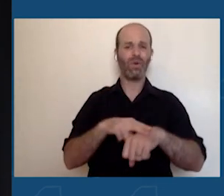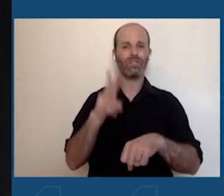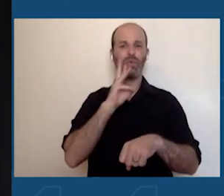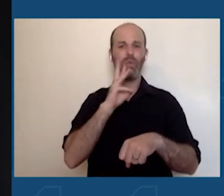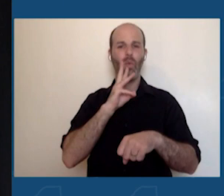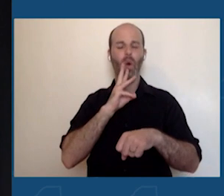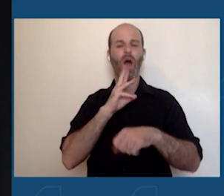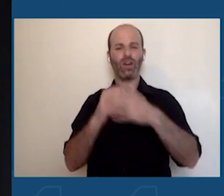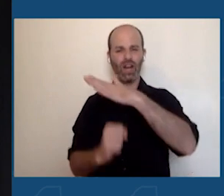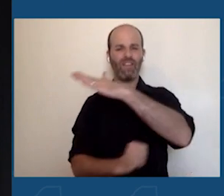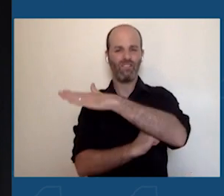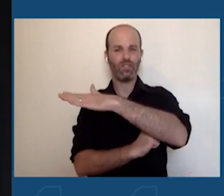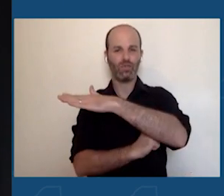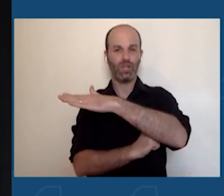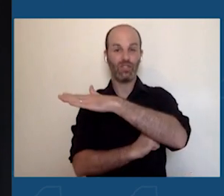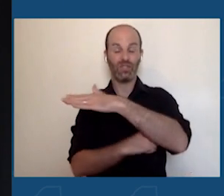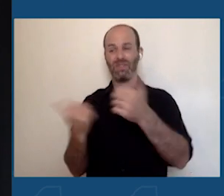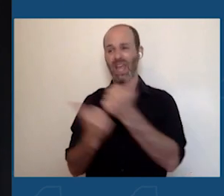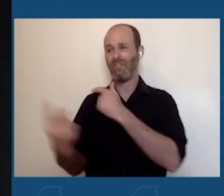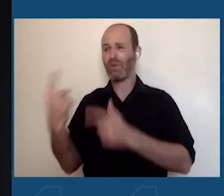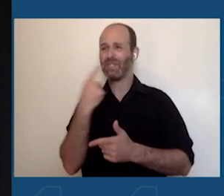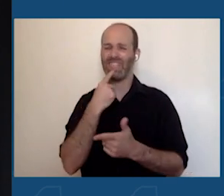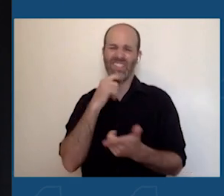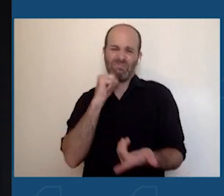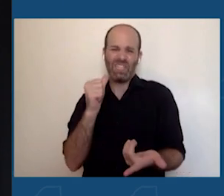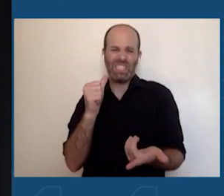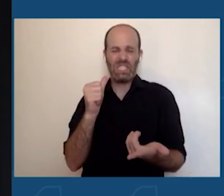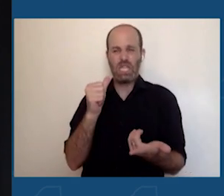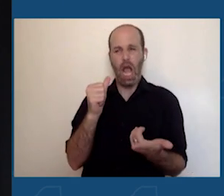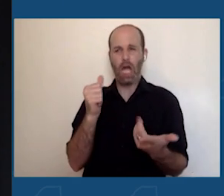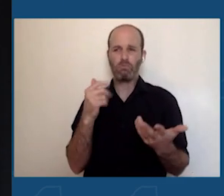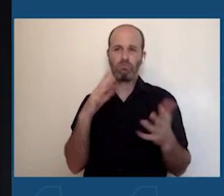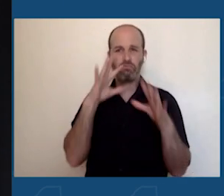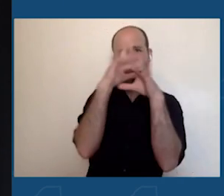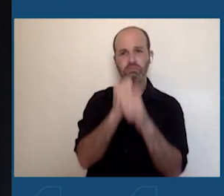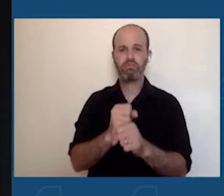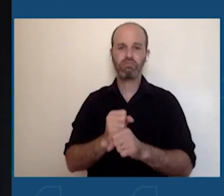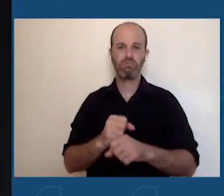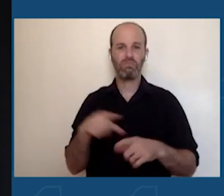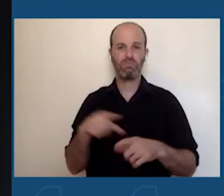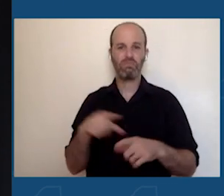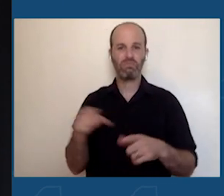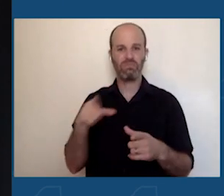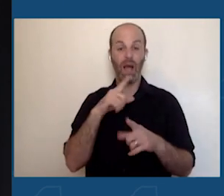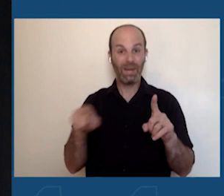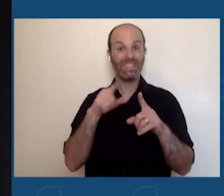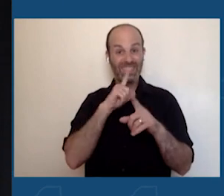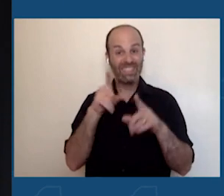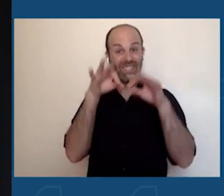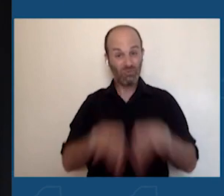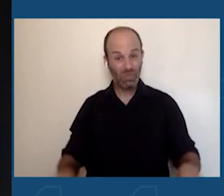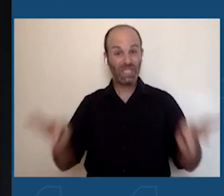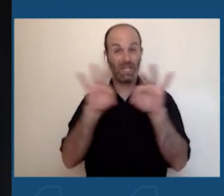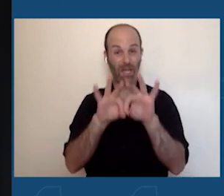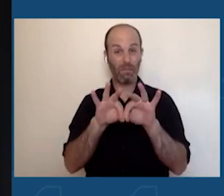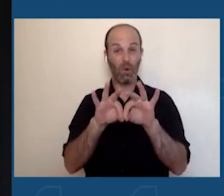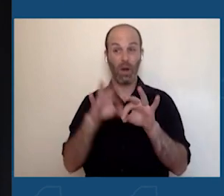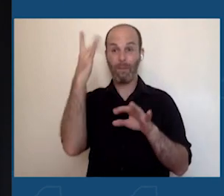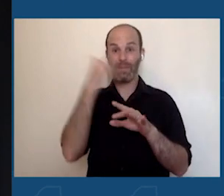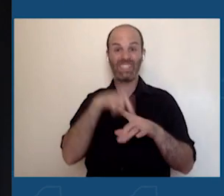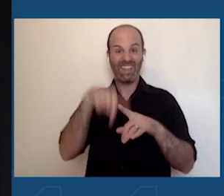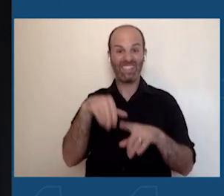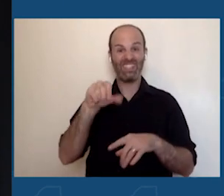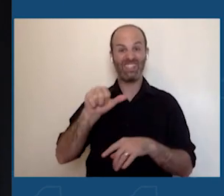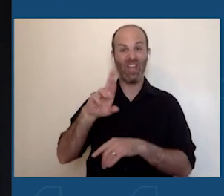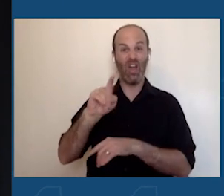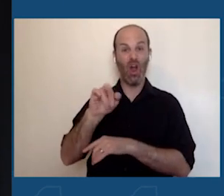which everyone says is not really sexy, but I agree with you. This is the most important infrastructure because unless you take care of the arteries, right, the body is